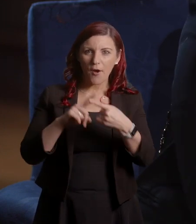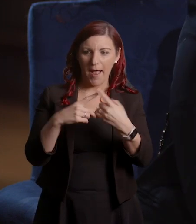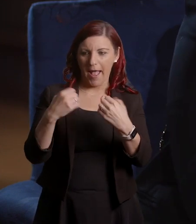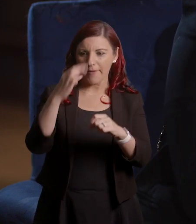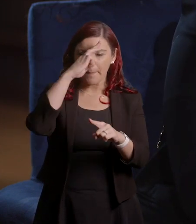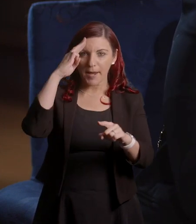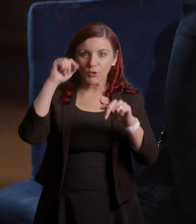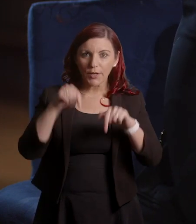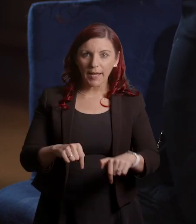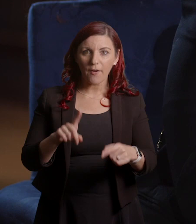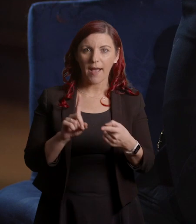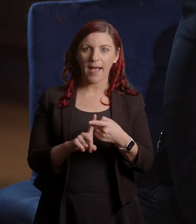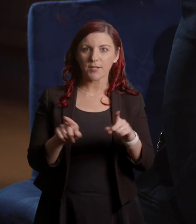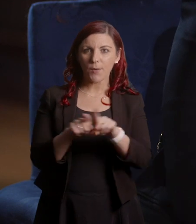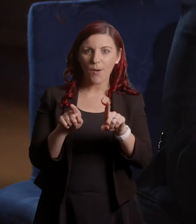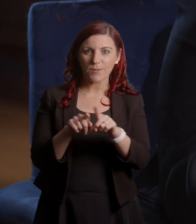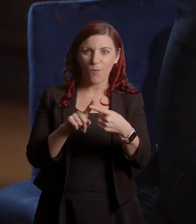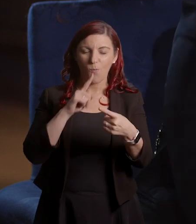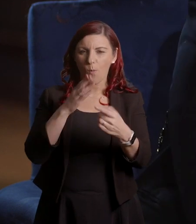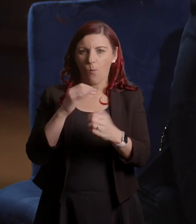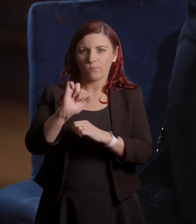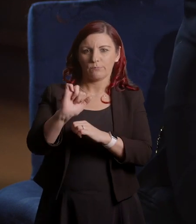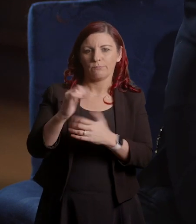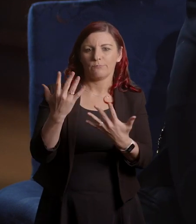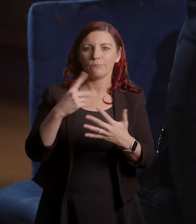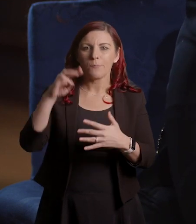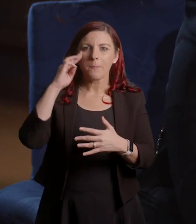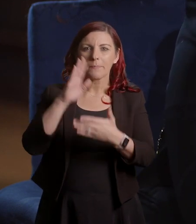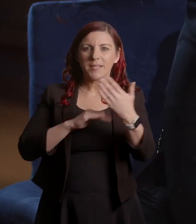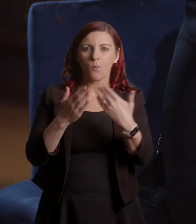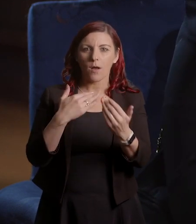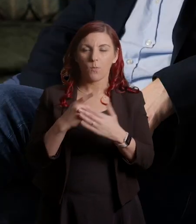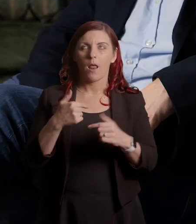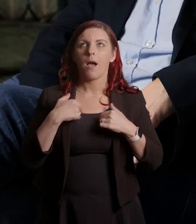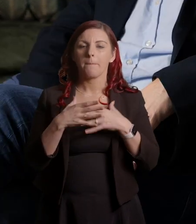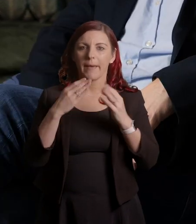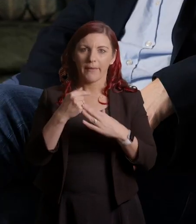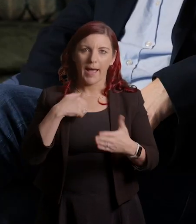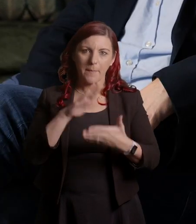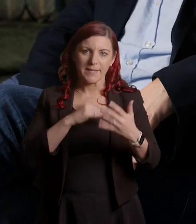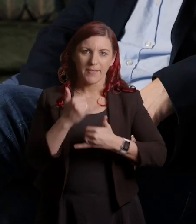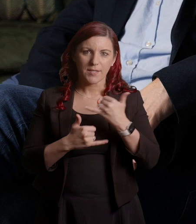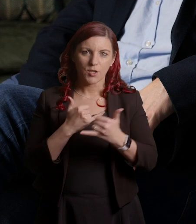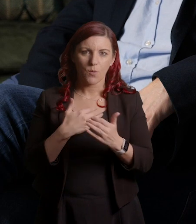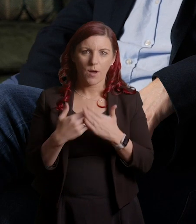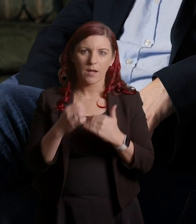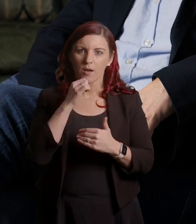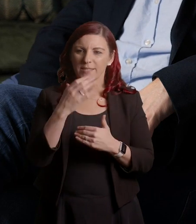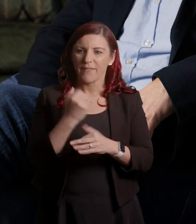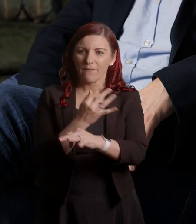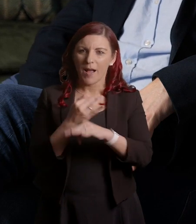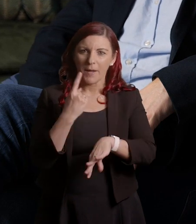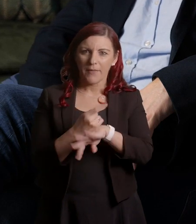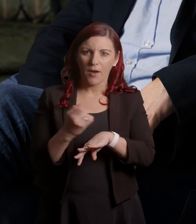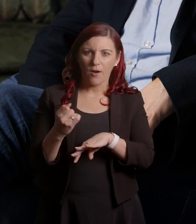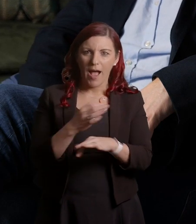having the manager here. But what about from yourselves? Like, how would you? The big thing I miss was not having